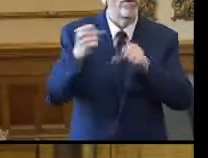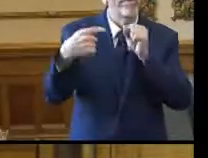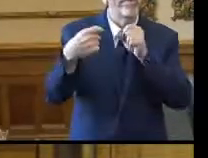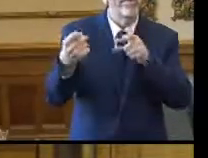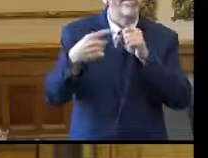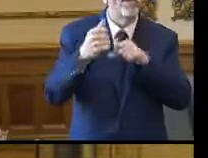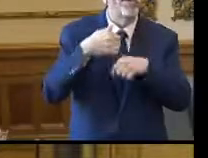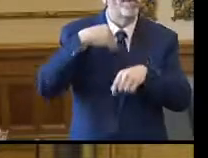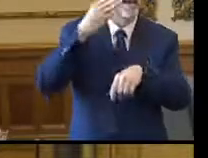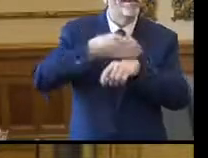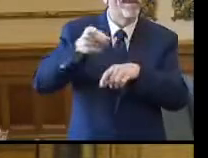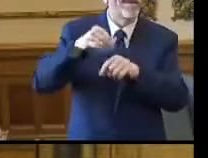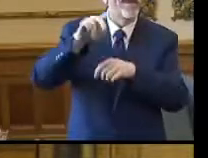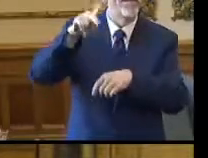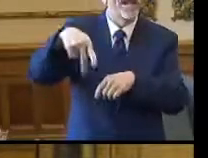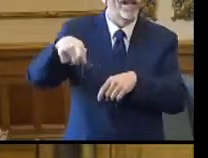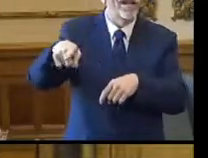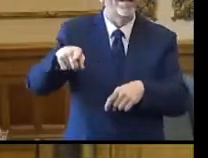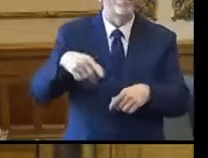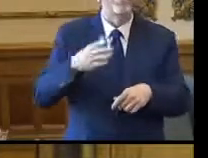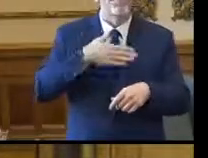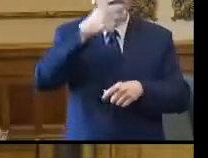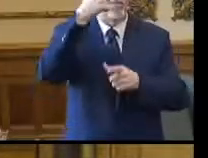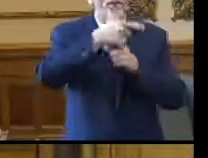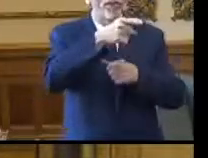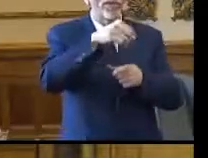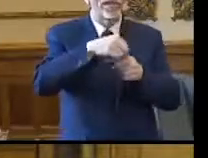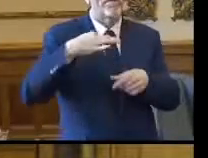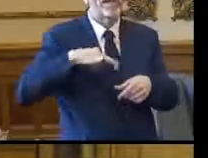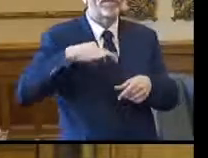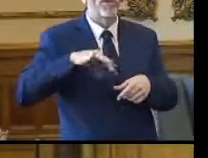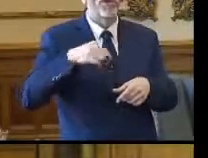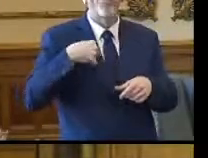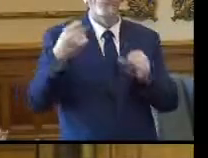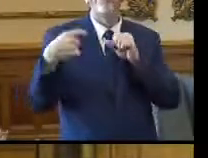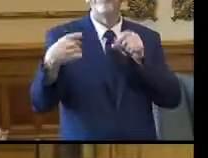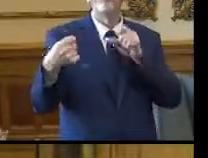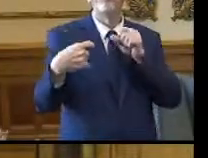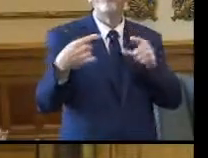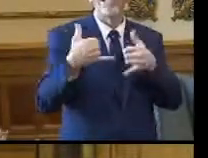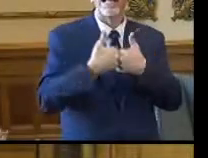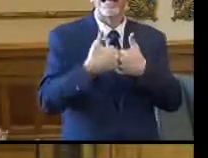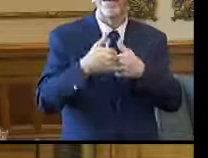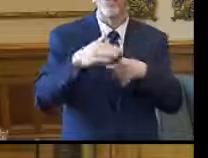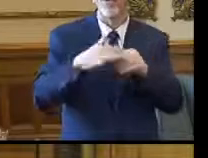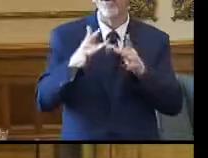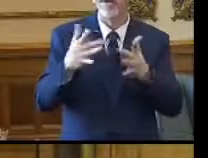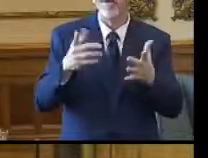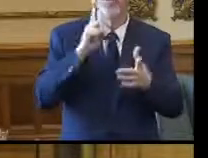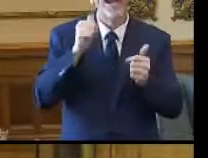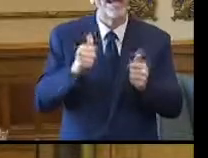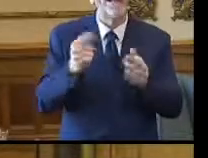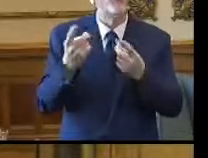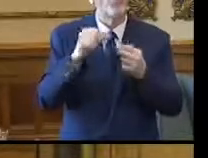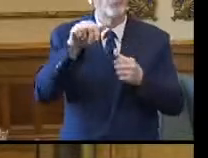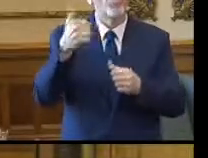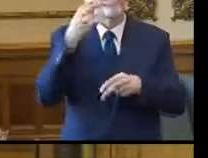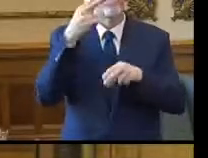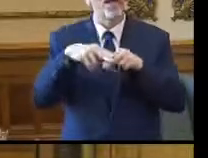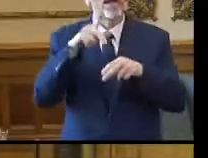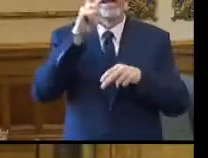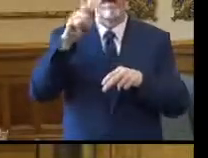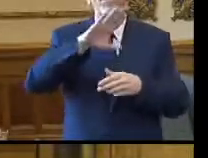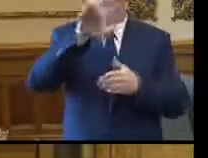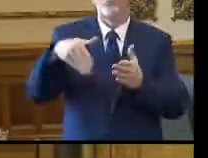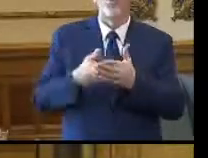my son that's in Philly and my brother that's in Pittsburgh over the weekend. So there's a lot of fun that can be had where you don't have to have all